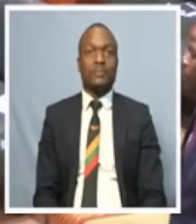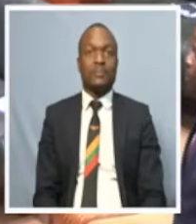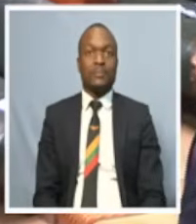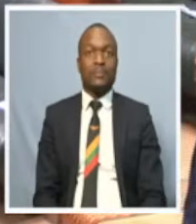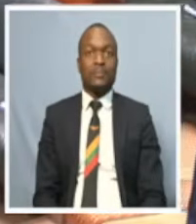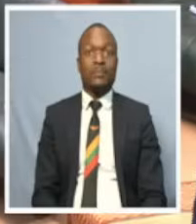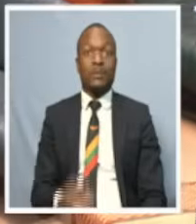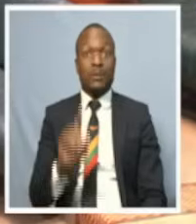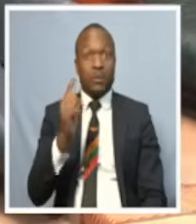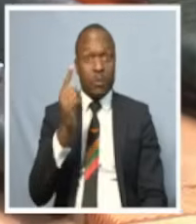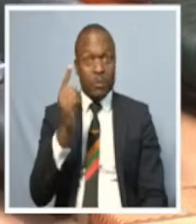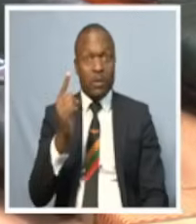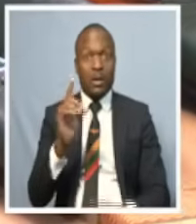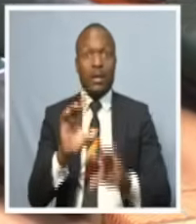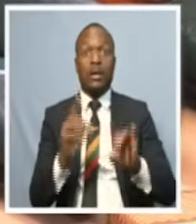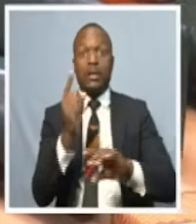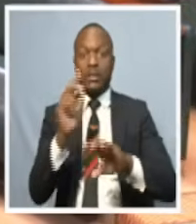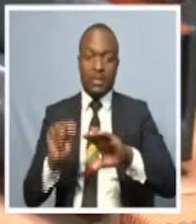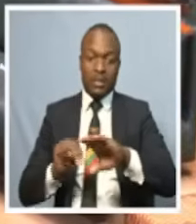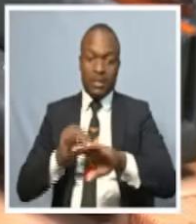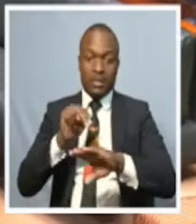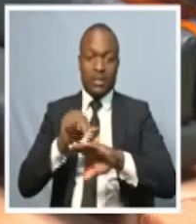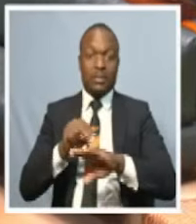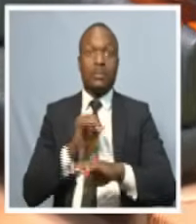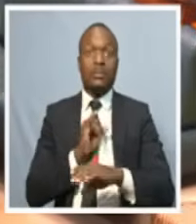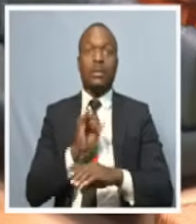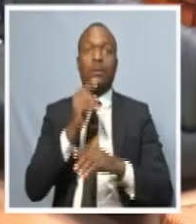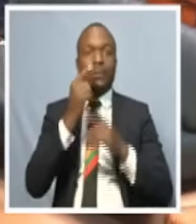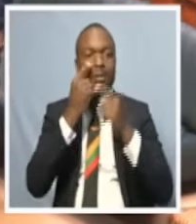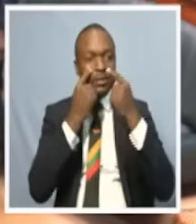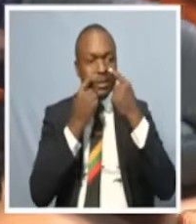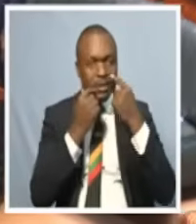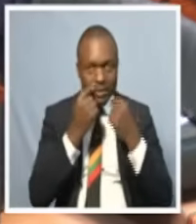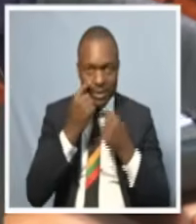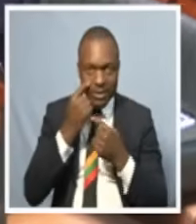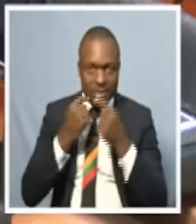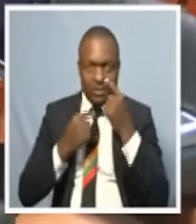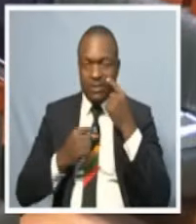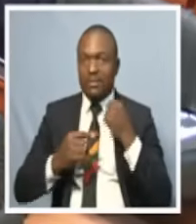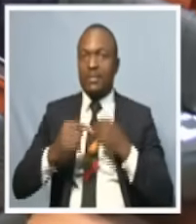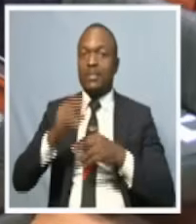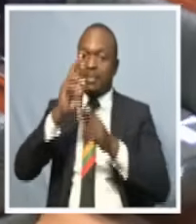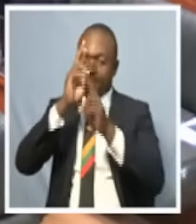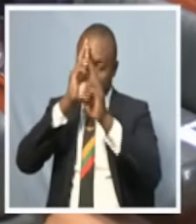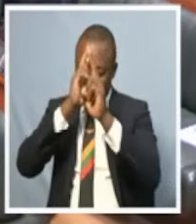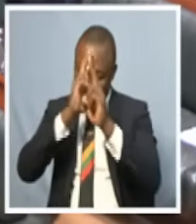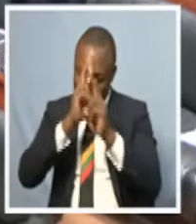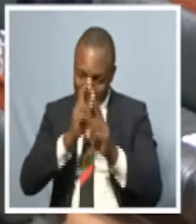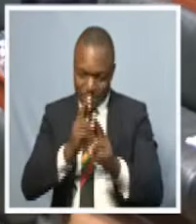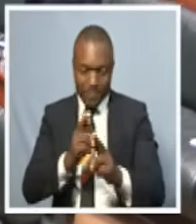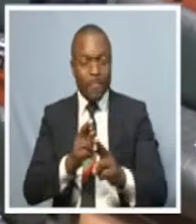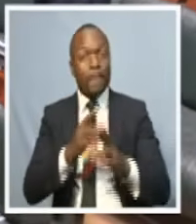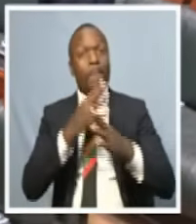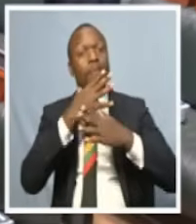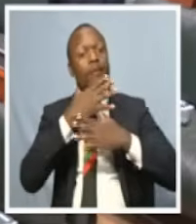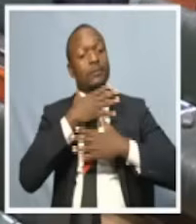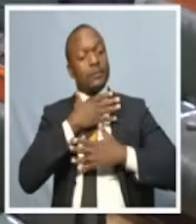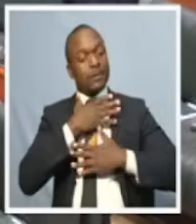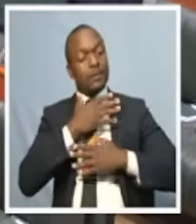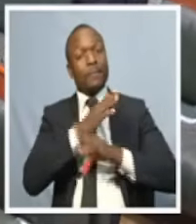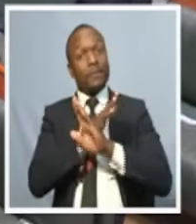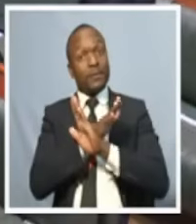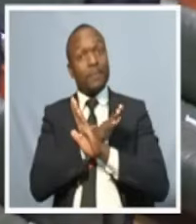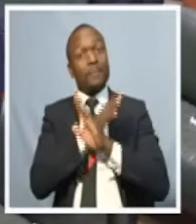free. One land and one nation is our cry. Dignity and peace